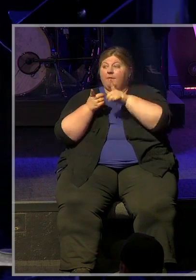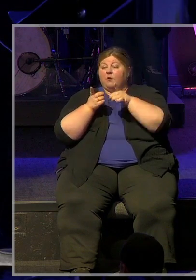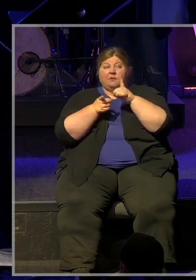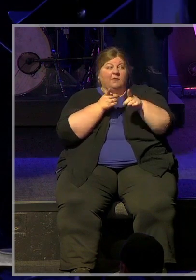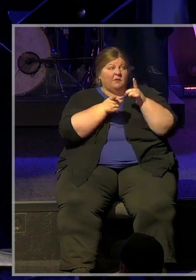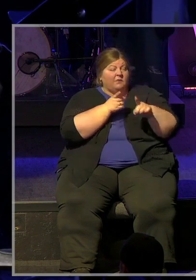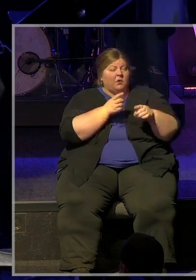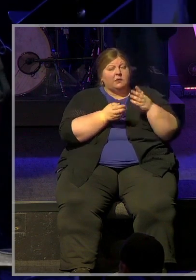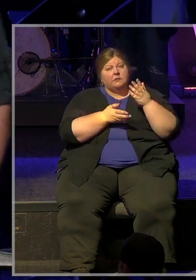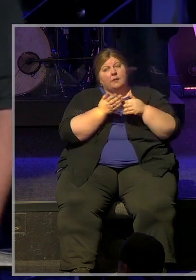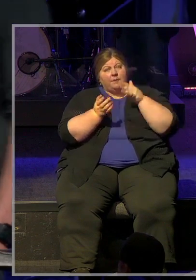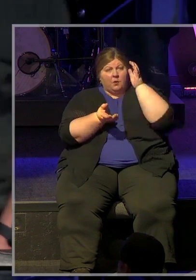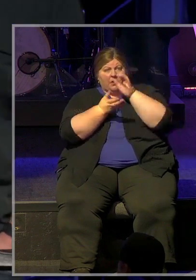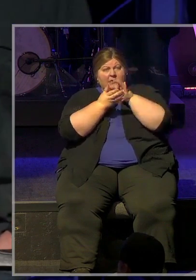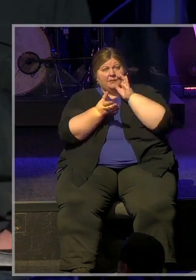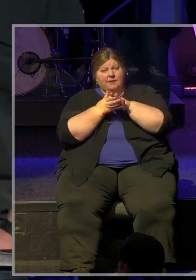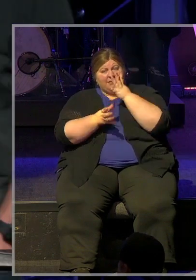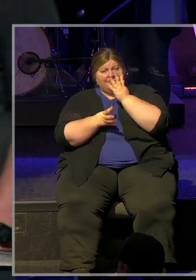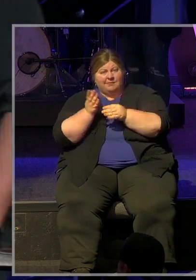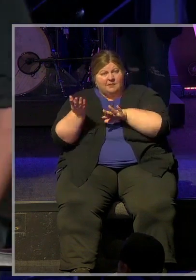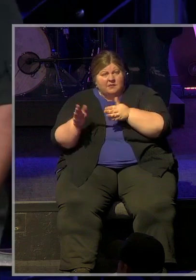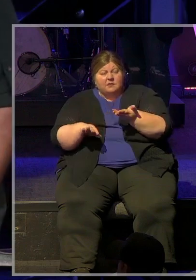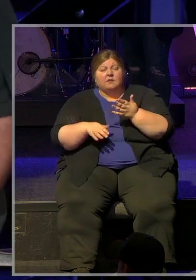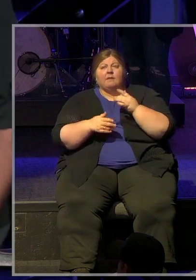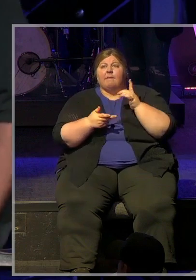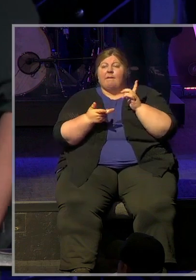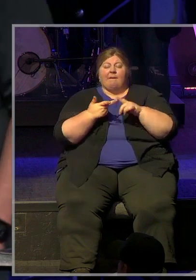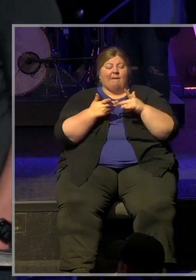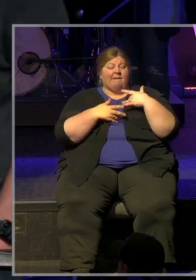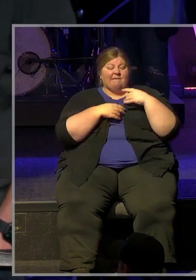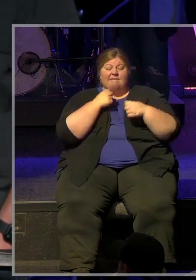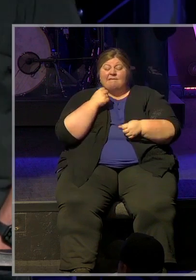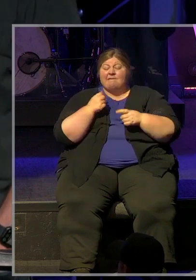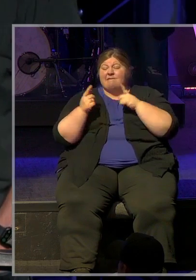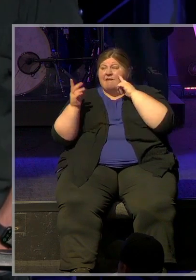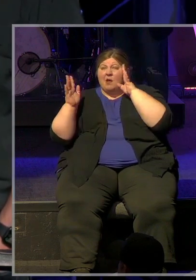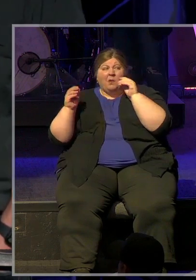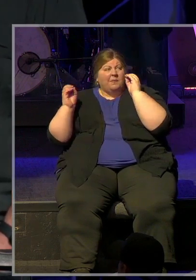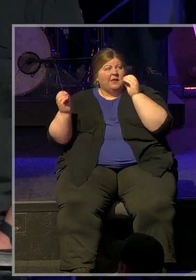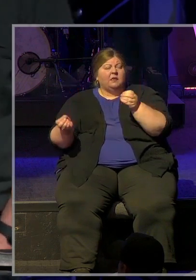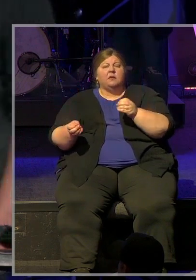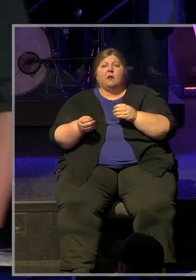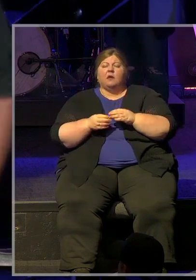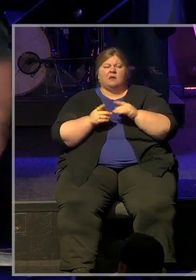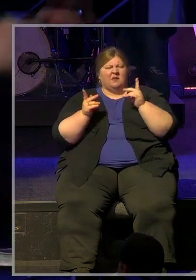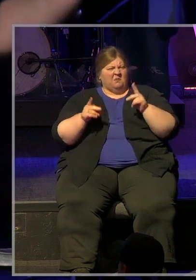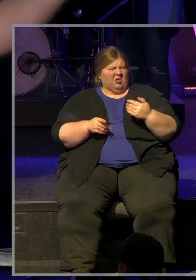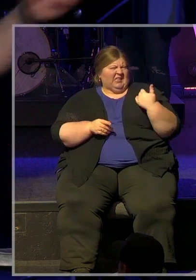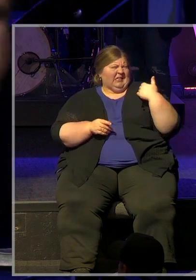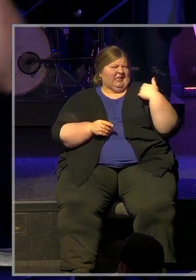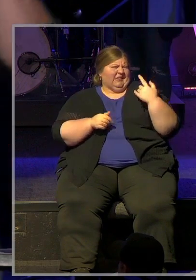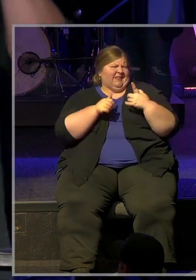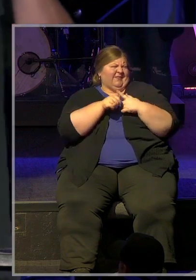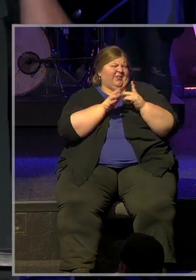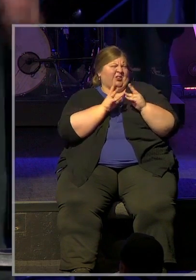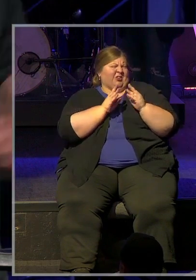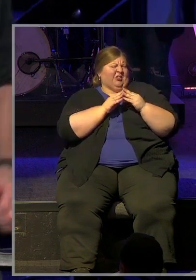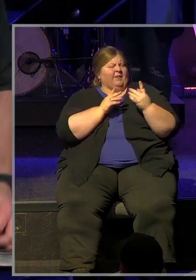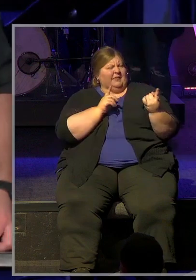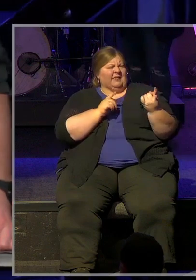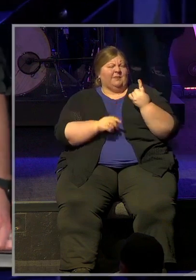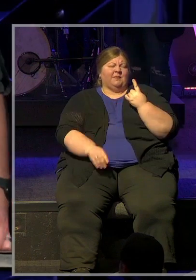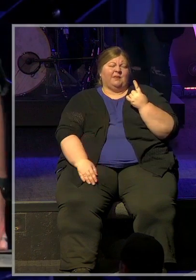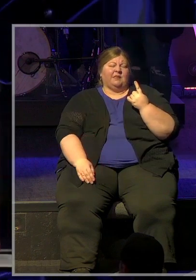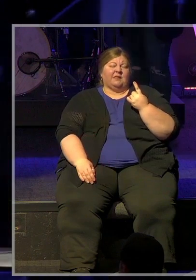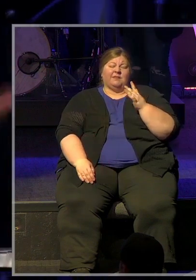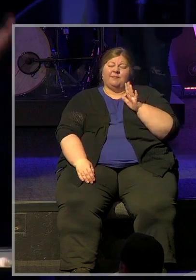of you are widowed. Some of you are broken. Some of you don't have hope. Somebody in first service just came up to me. Somebody I've been walking with for a couple months, and he